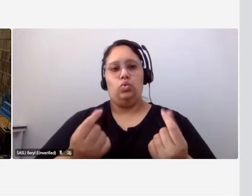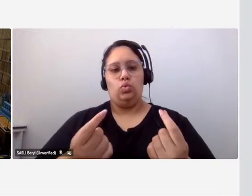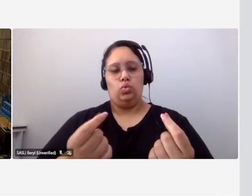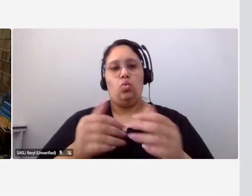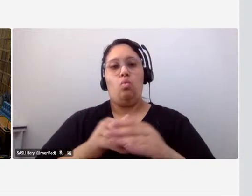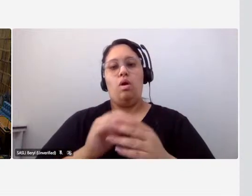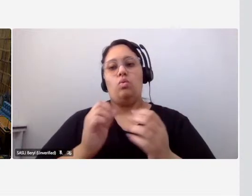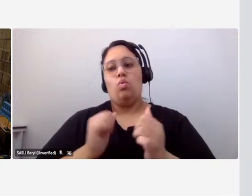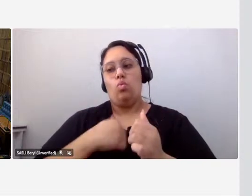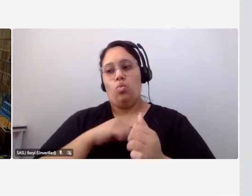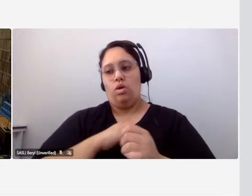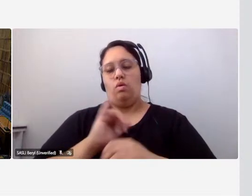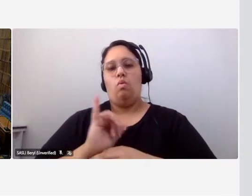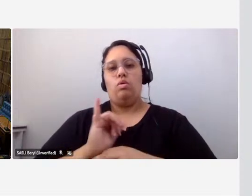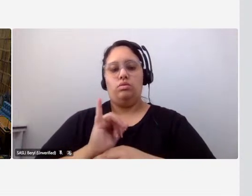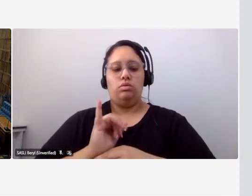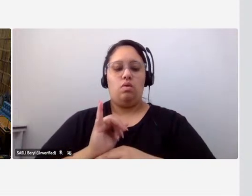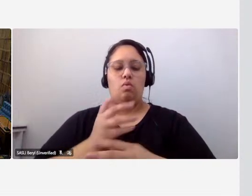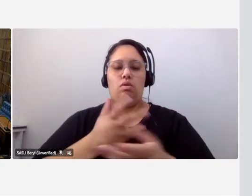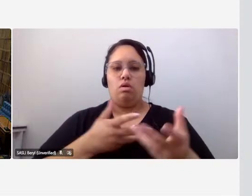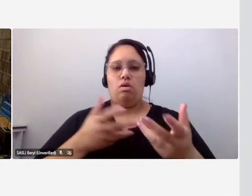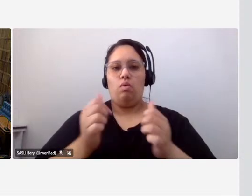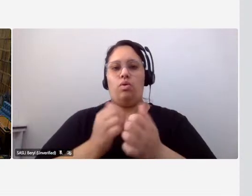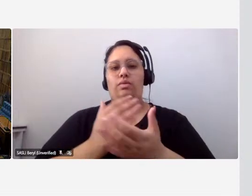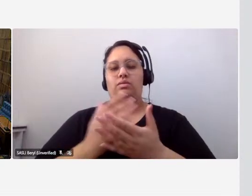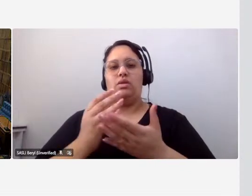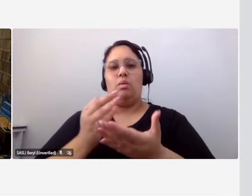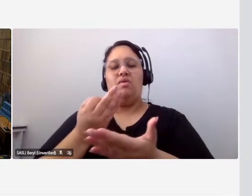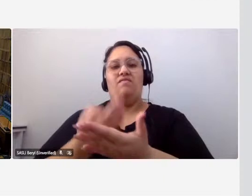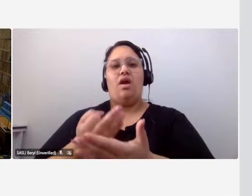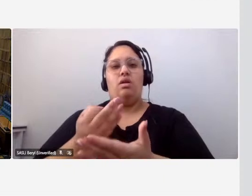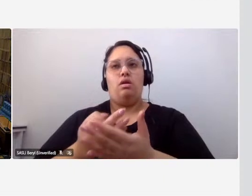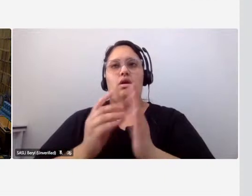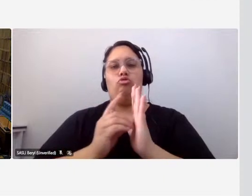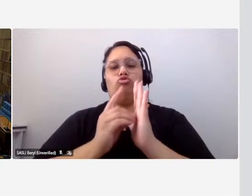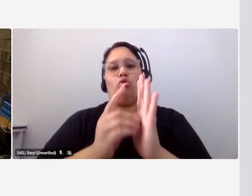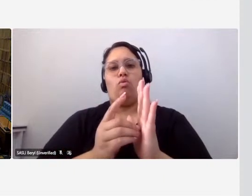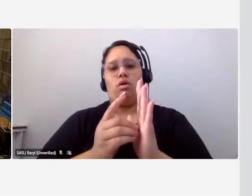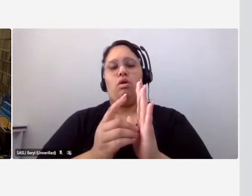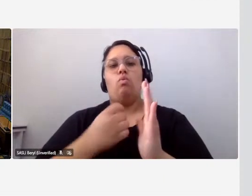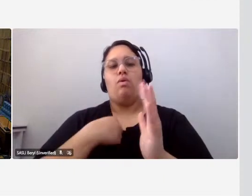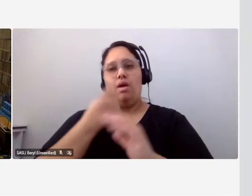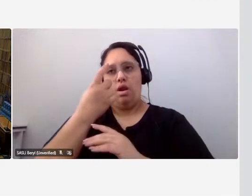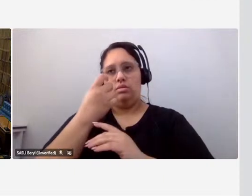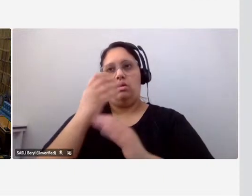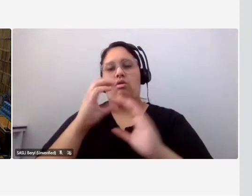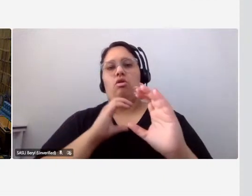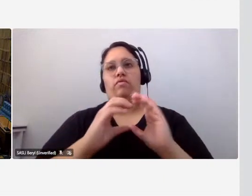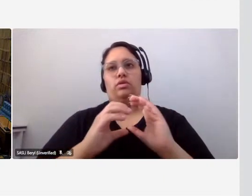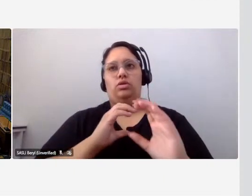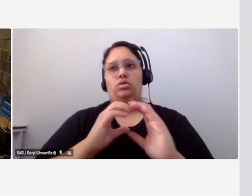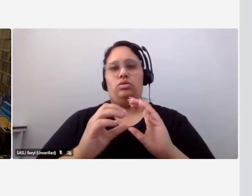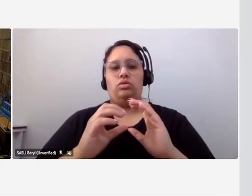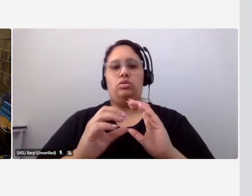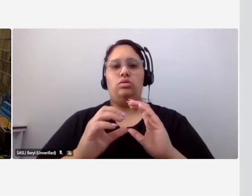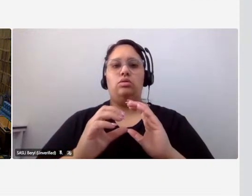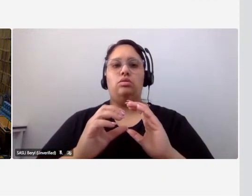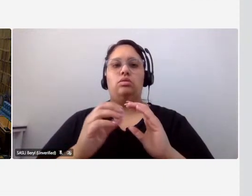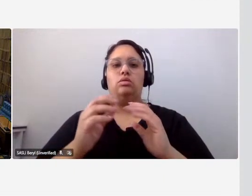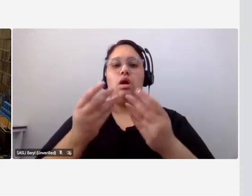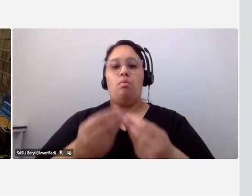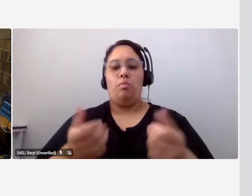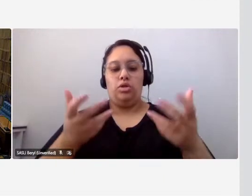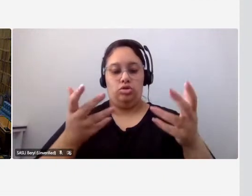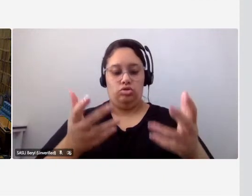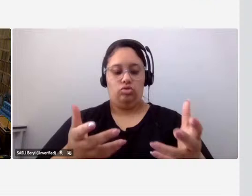We've also, in conversations with some funders and donors, started opening up that conversation to say, if there are such properties that